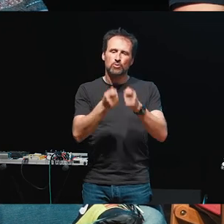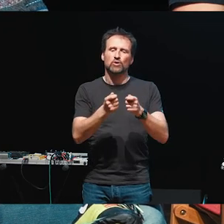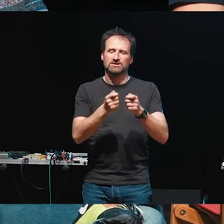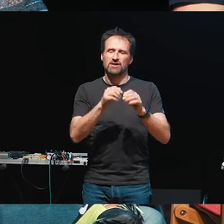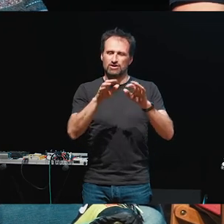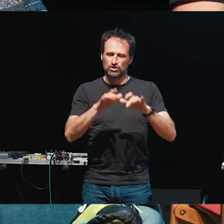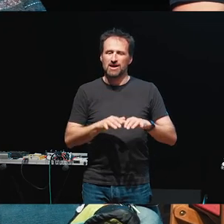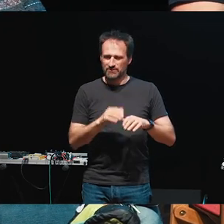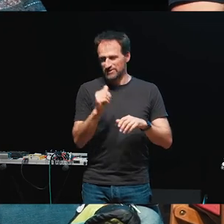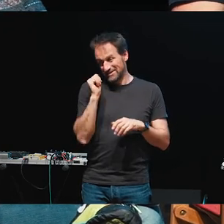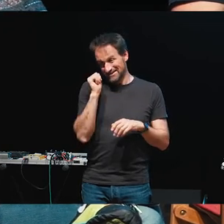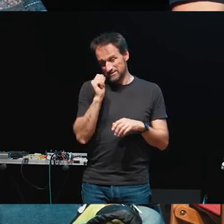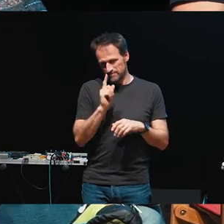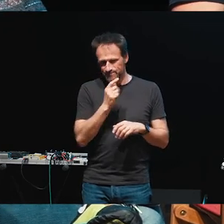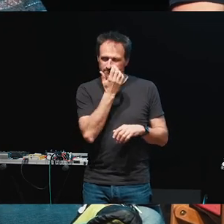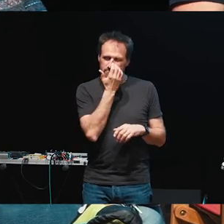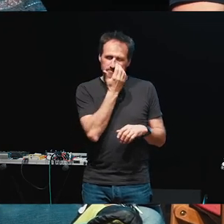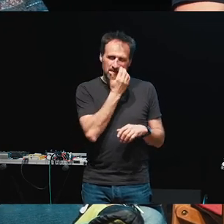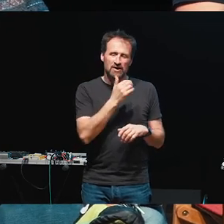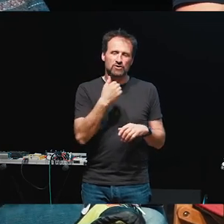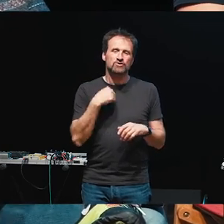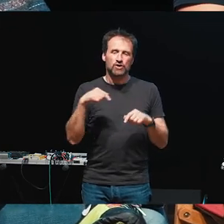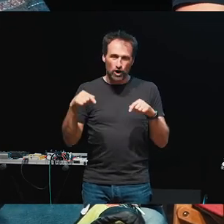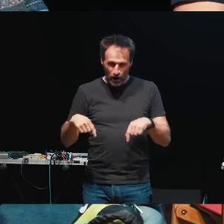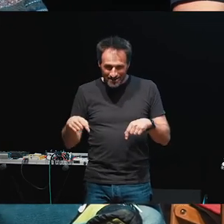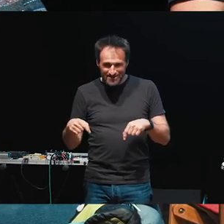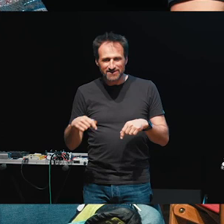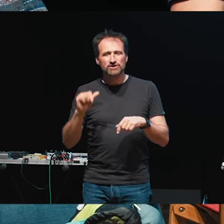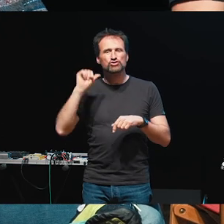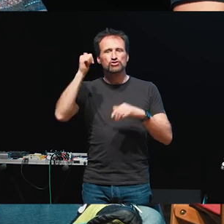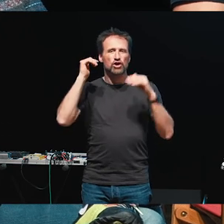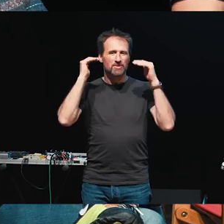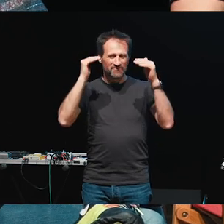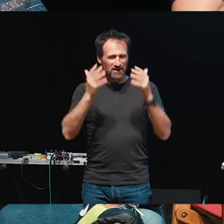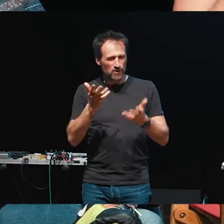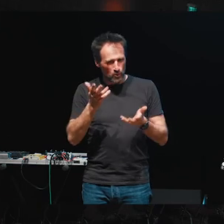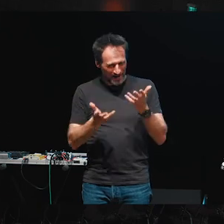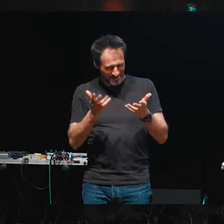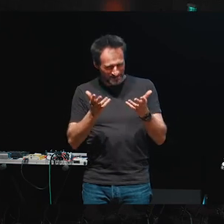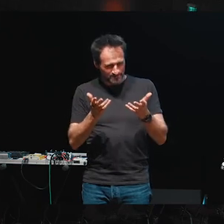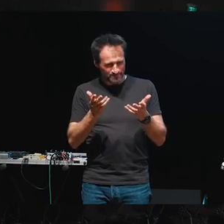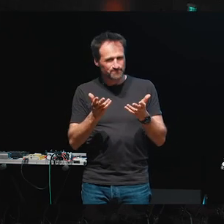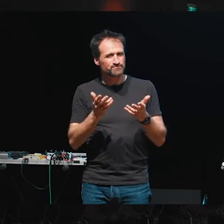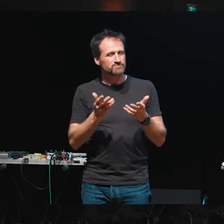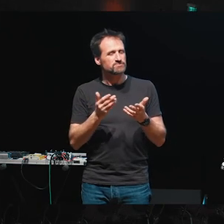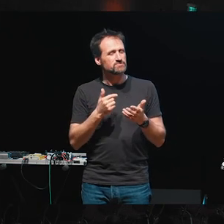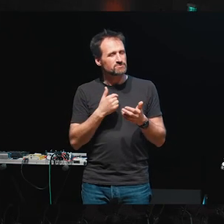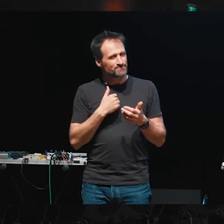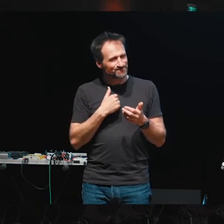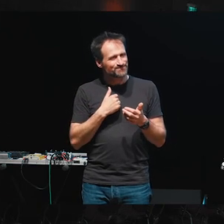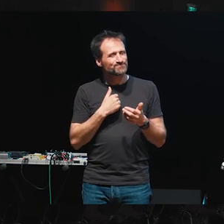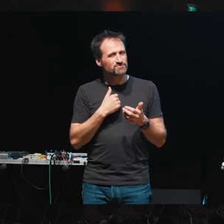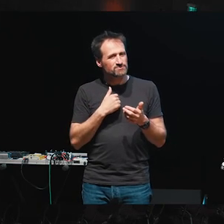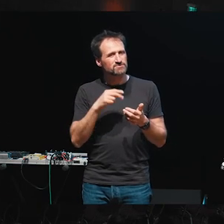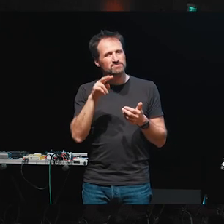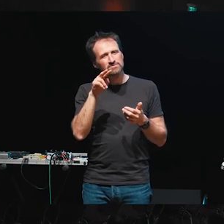so we had the session today with top level evaluation and the proposal, and it seems like we are a